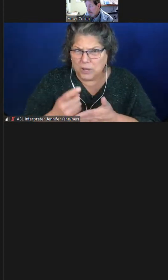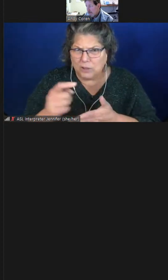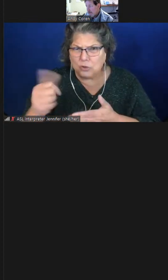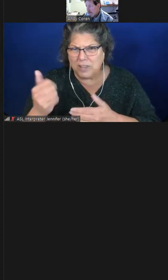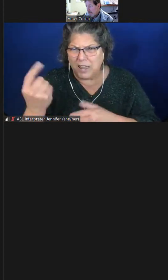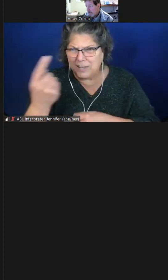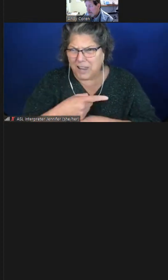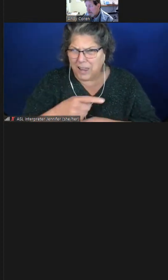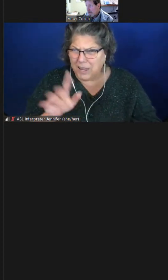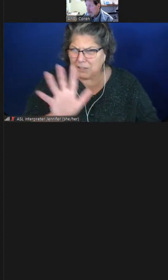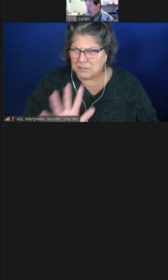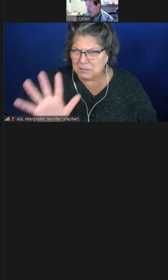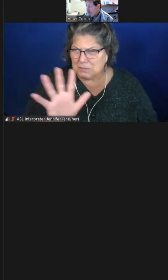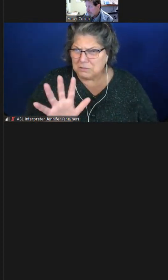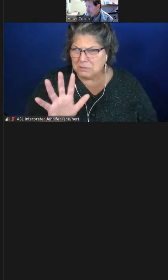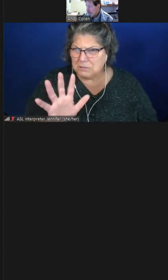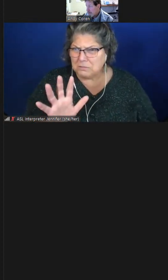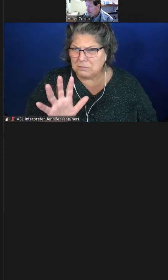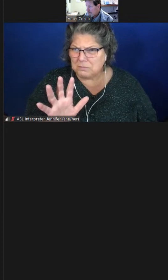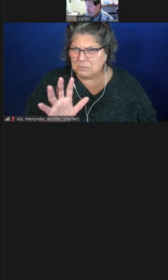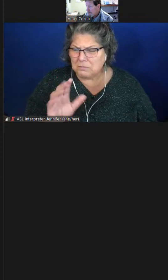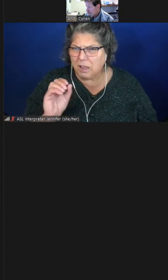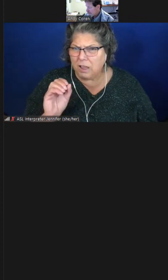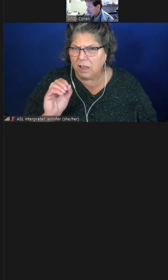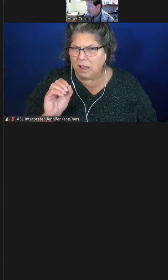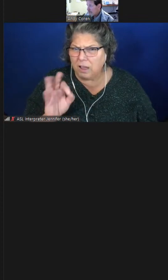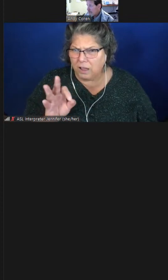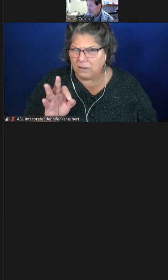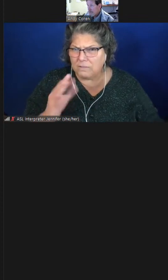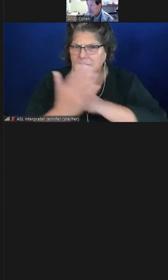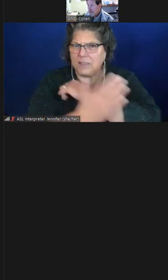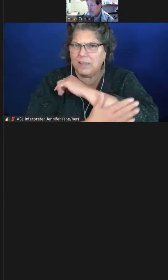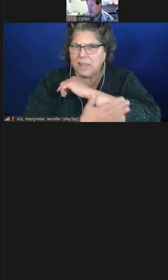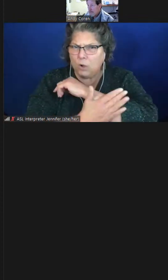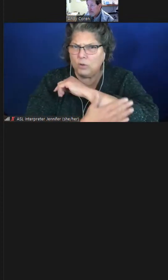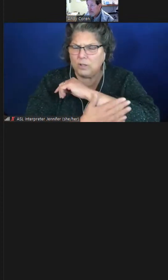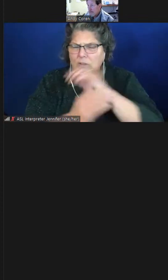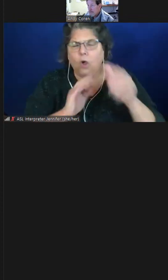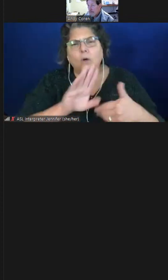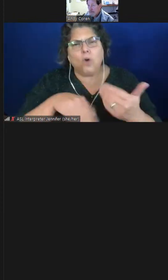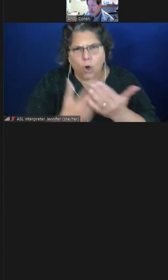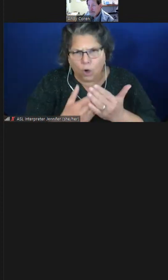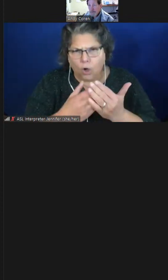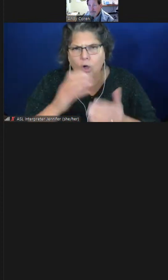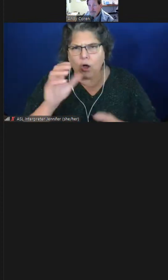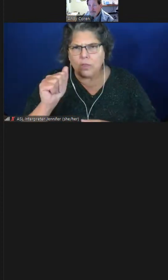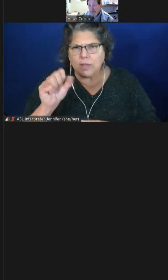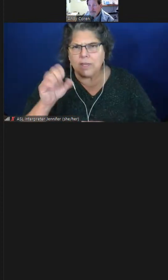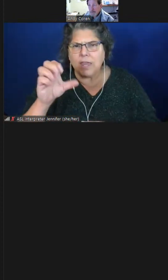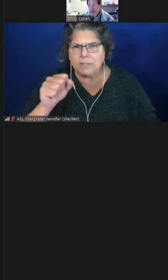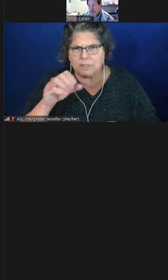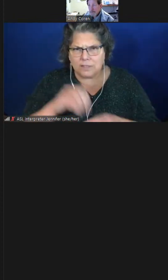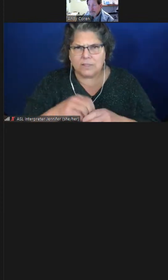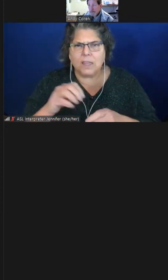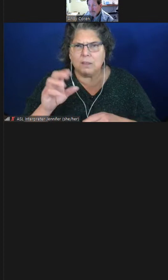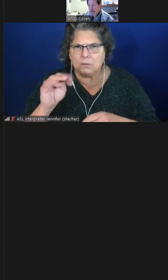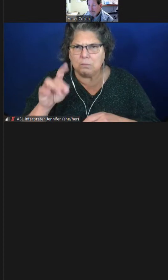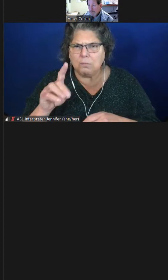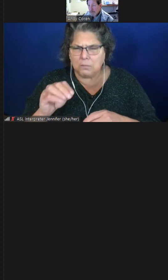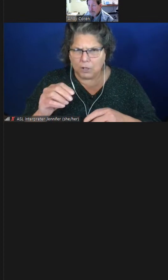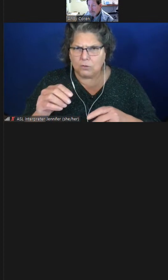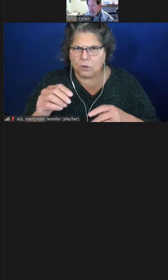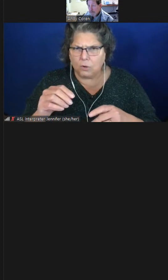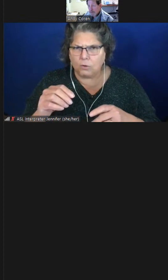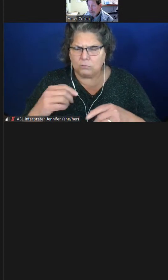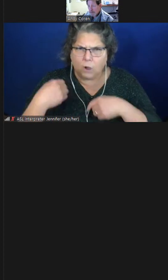days or so of the counties, all the cases in Mendocino throughout the pandemic. We've